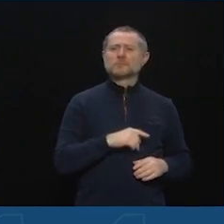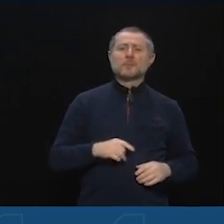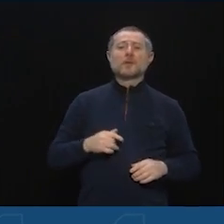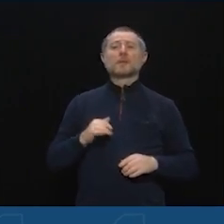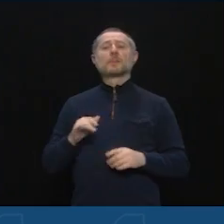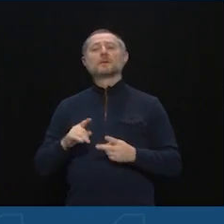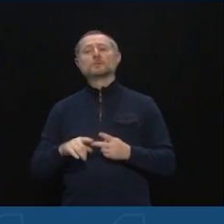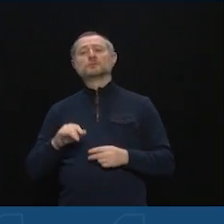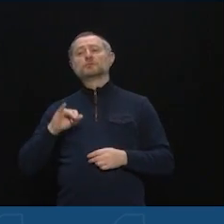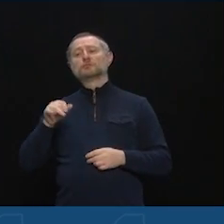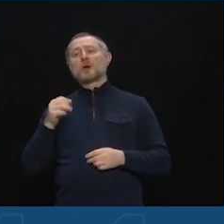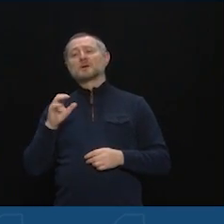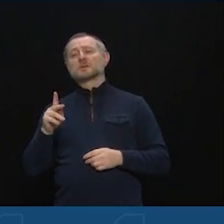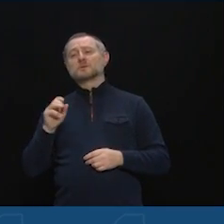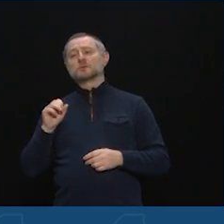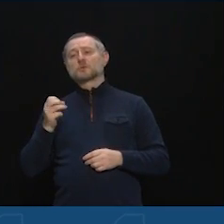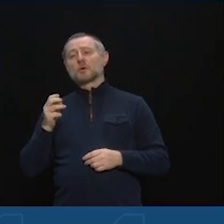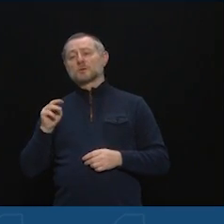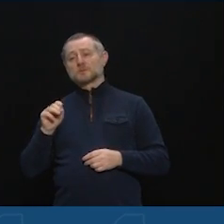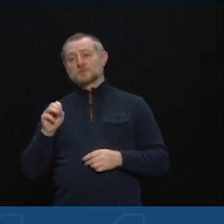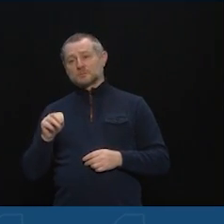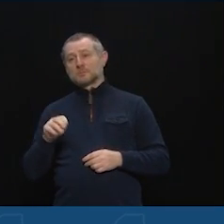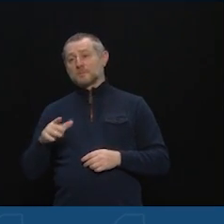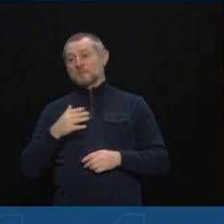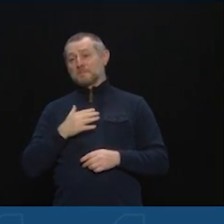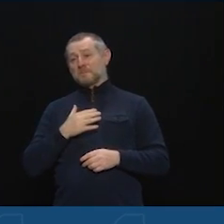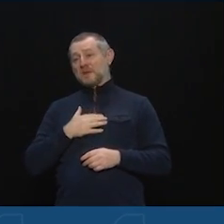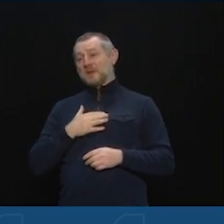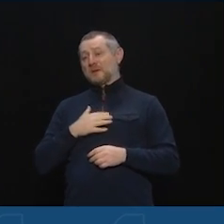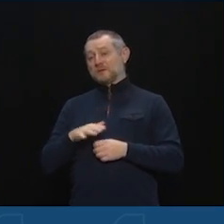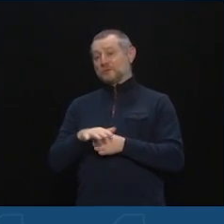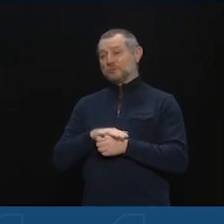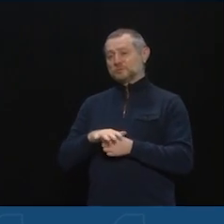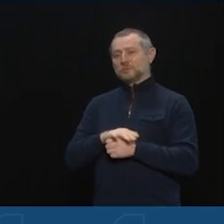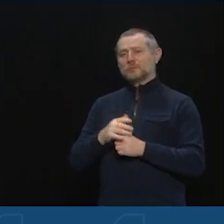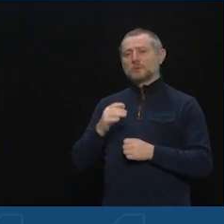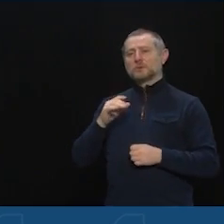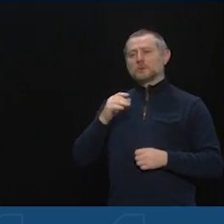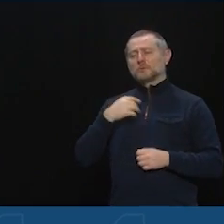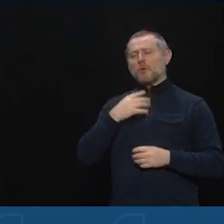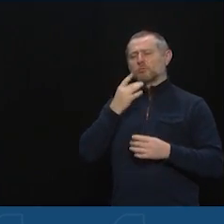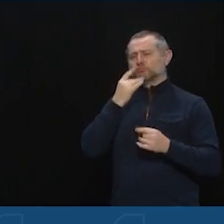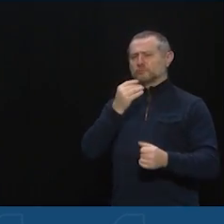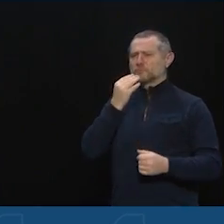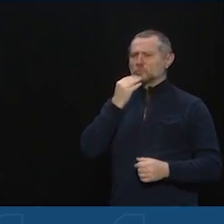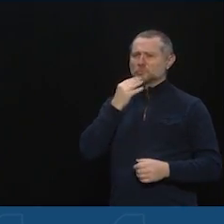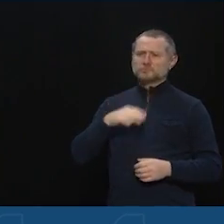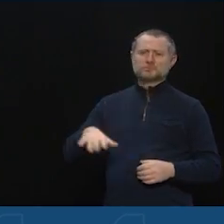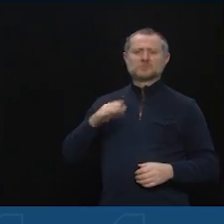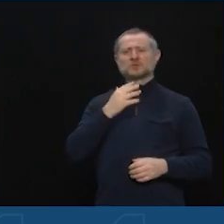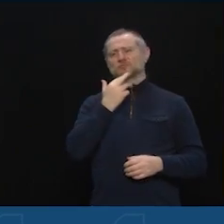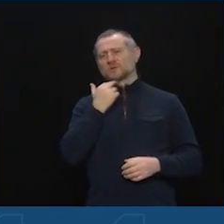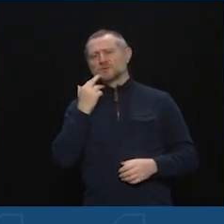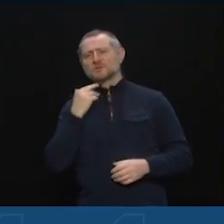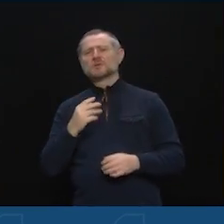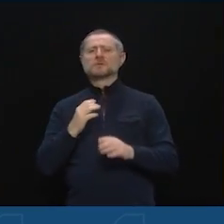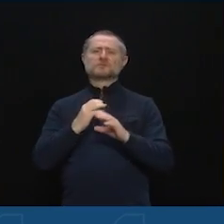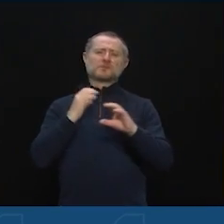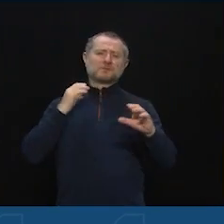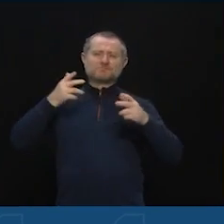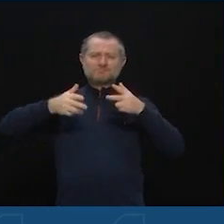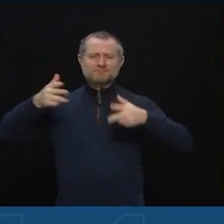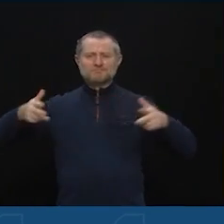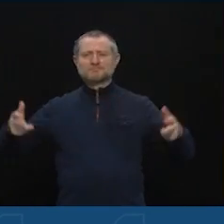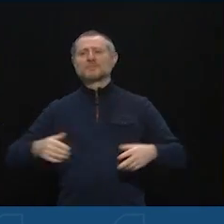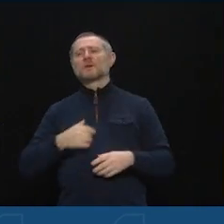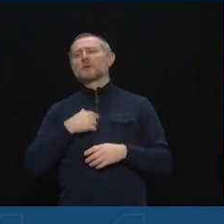really good food in my district. Whether it's a restaurant, a food truck, one of our street vendors, there's great food